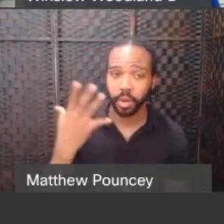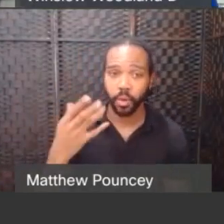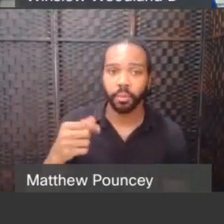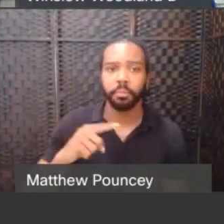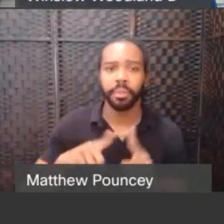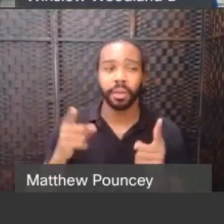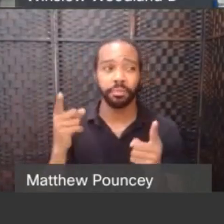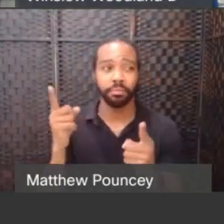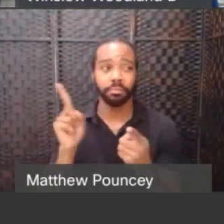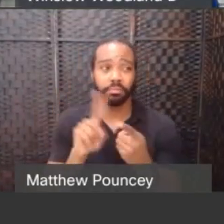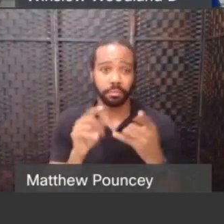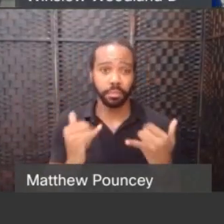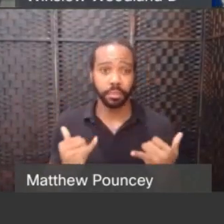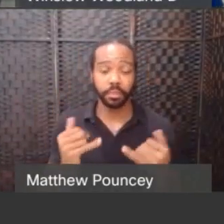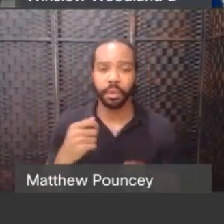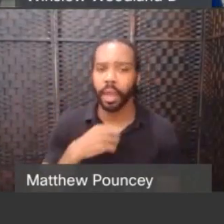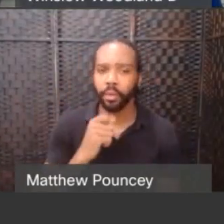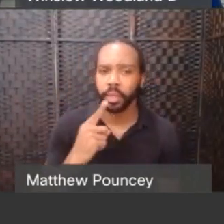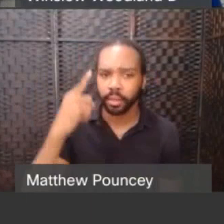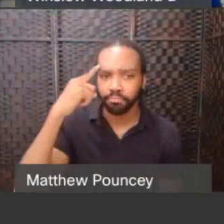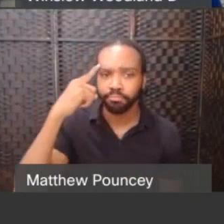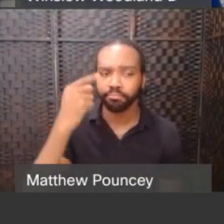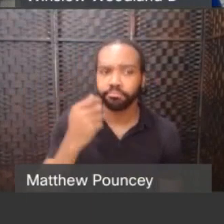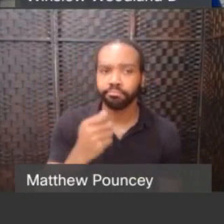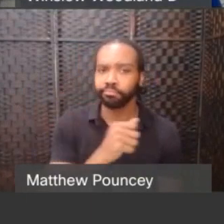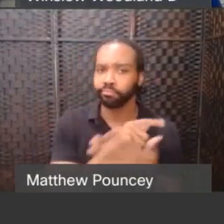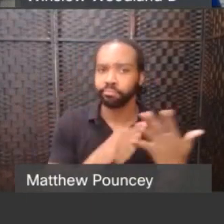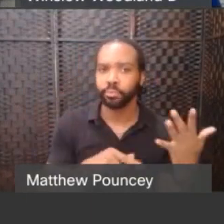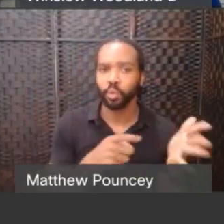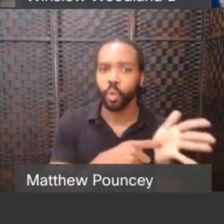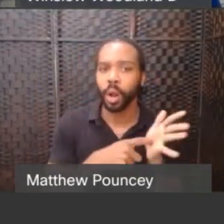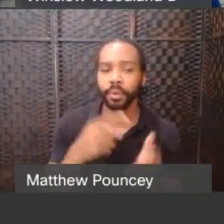don't think there are any requirements for